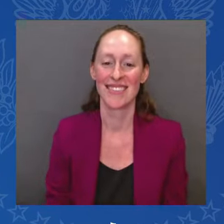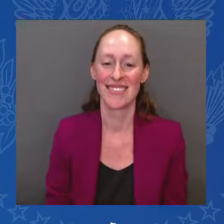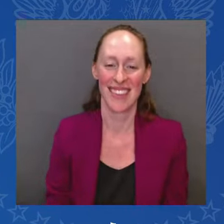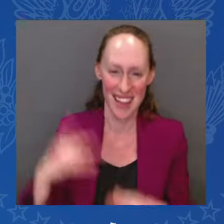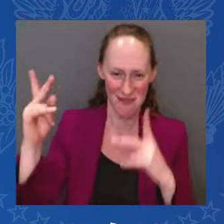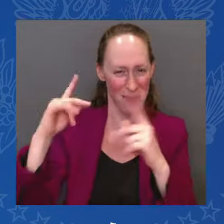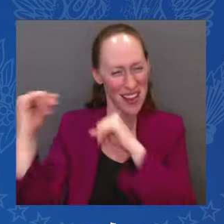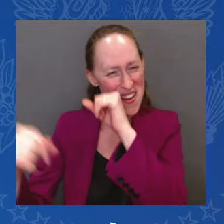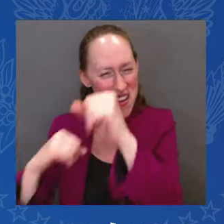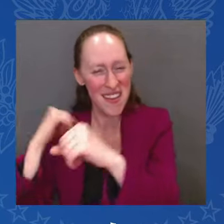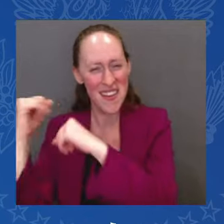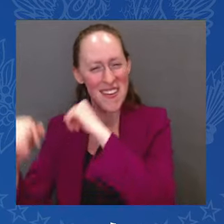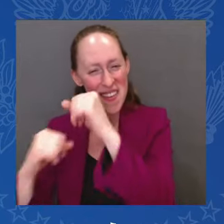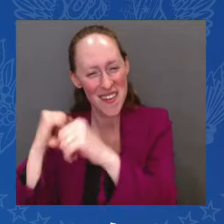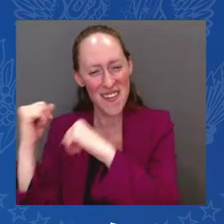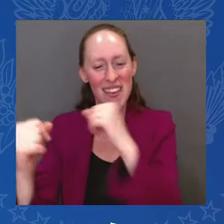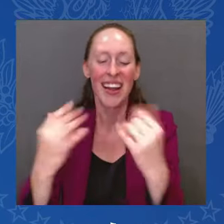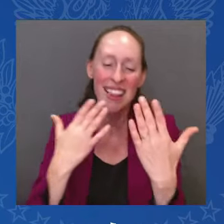Thank you, thank you, thank you.